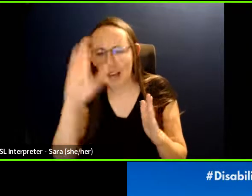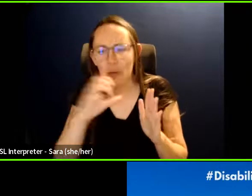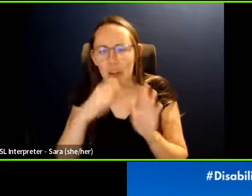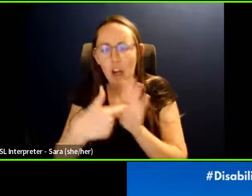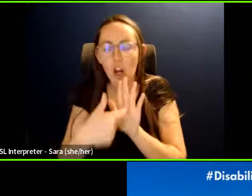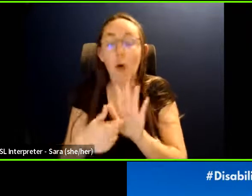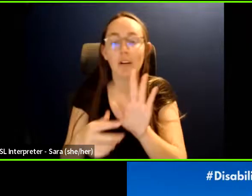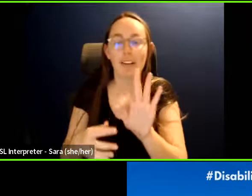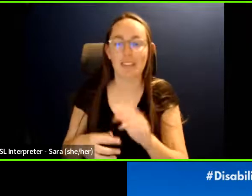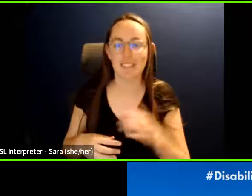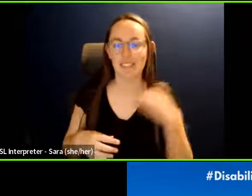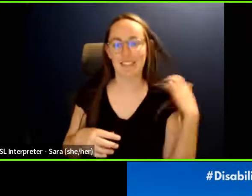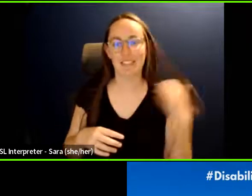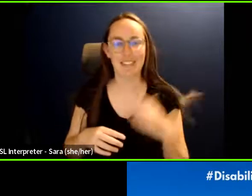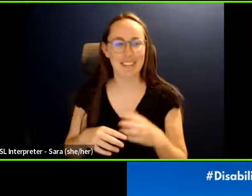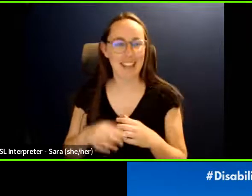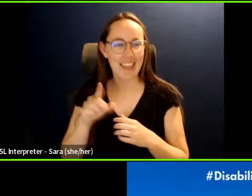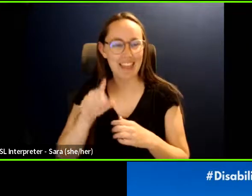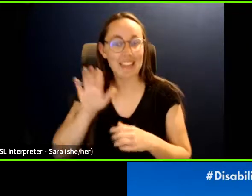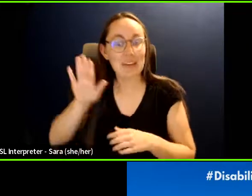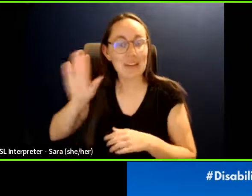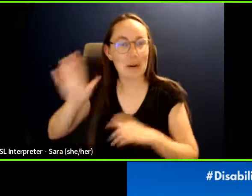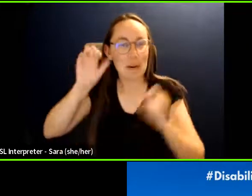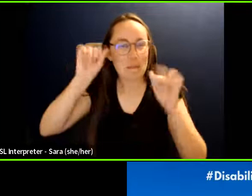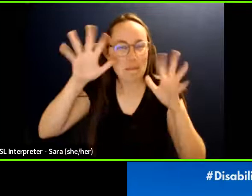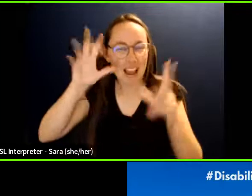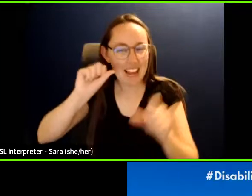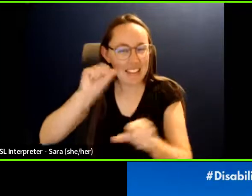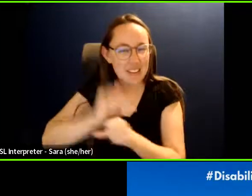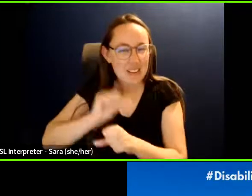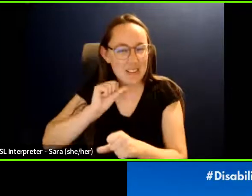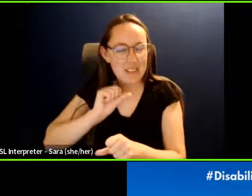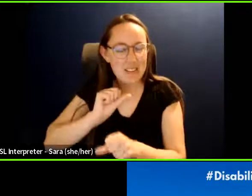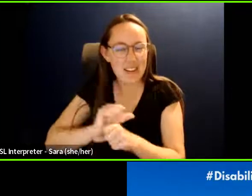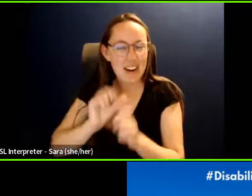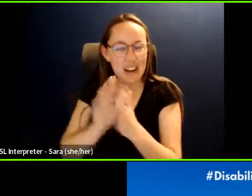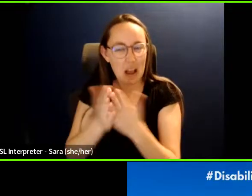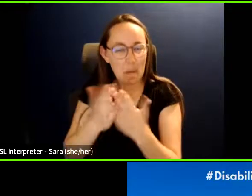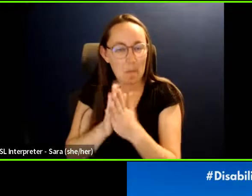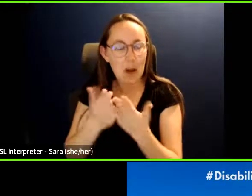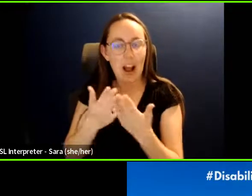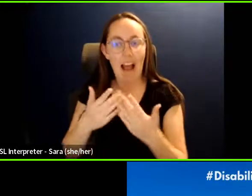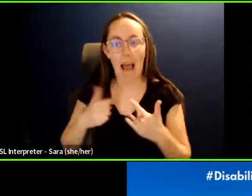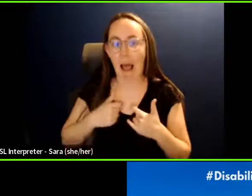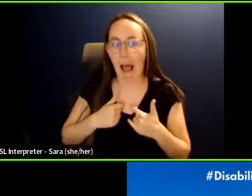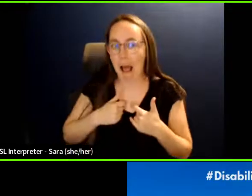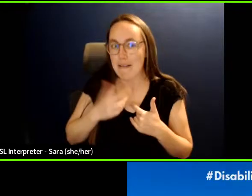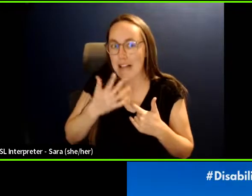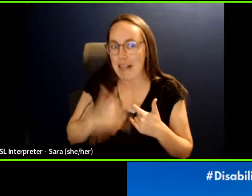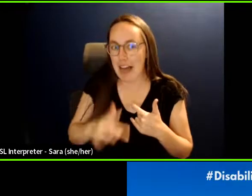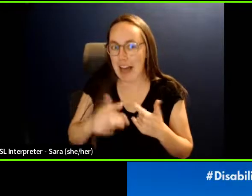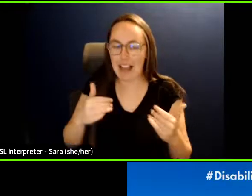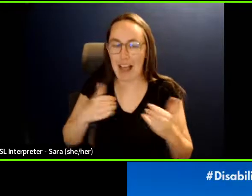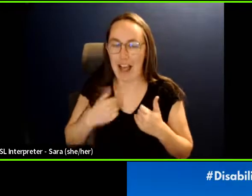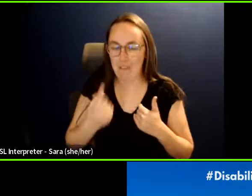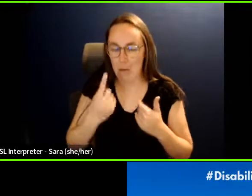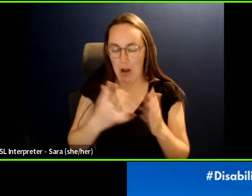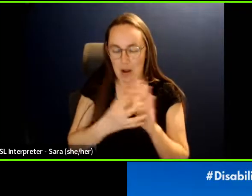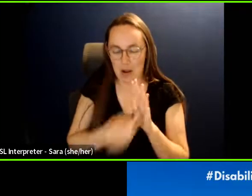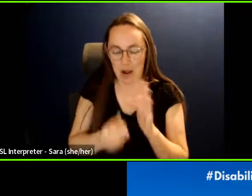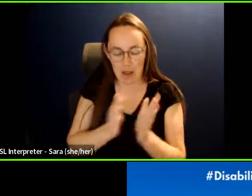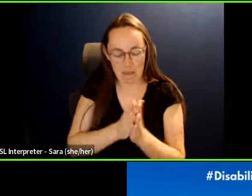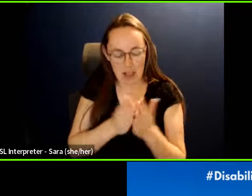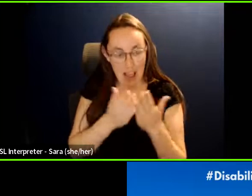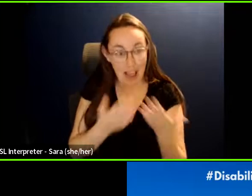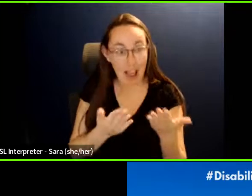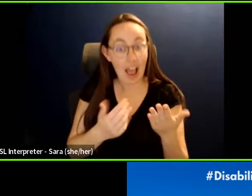not. There it is. This is her wonderful book that I have the fabulous possession of. And when I leave and retire,